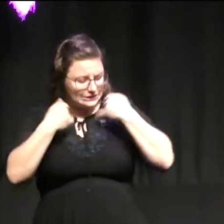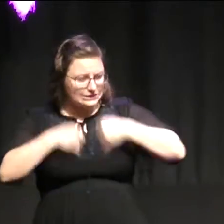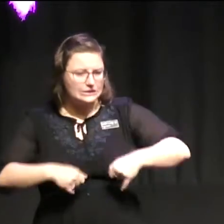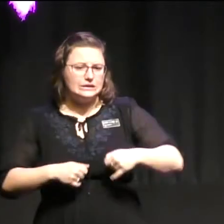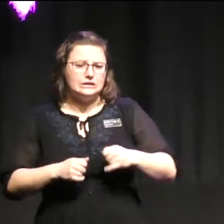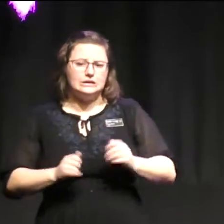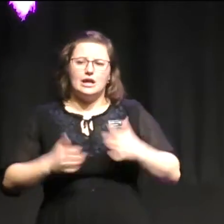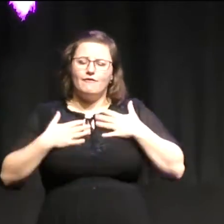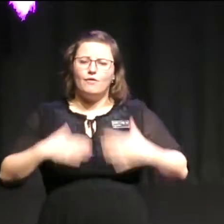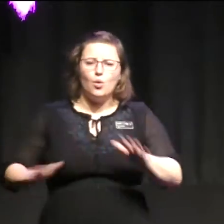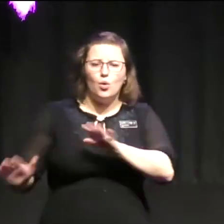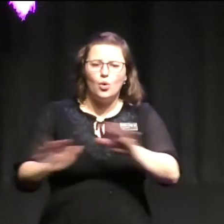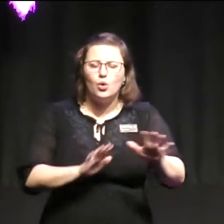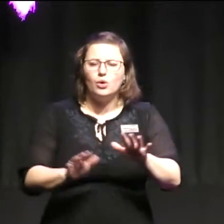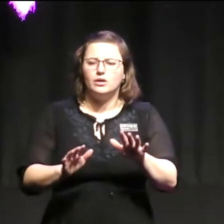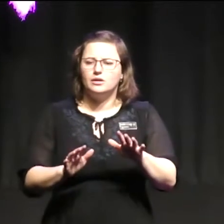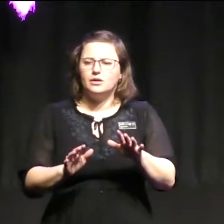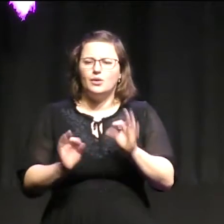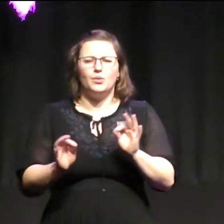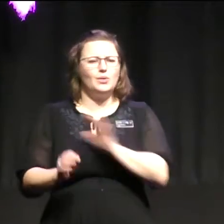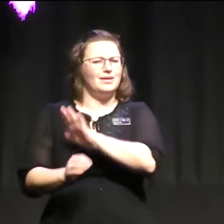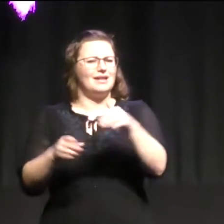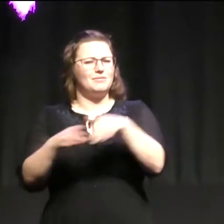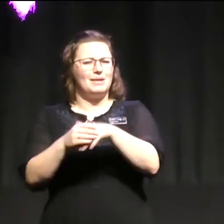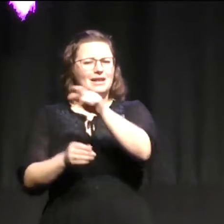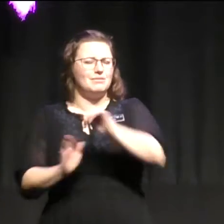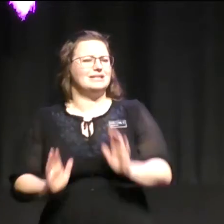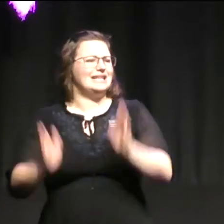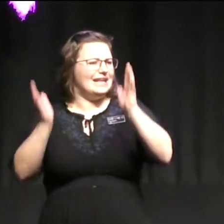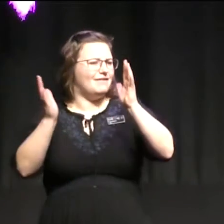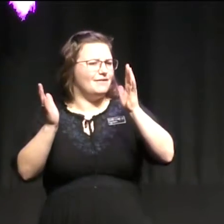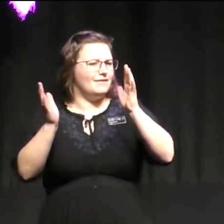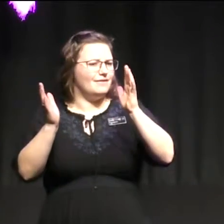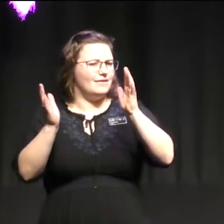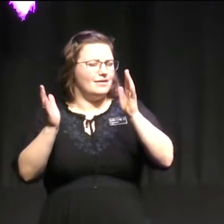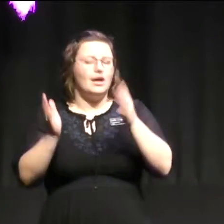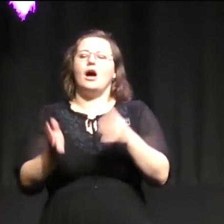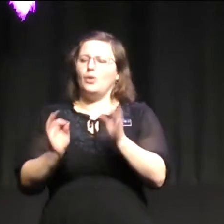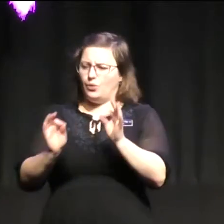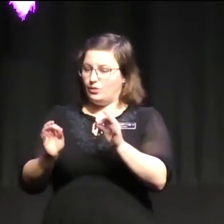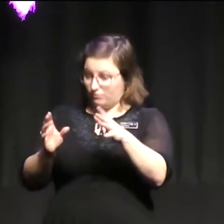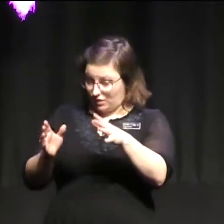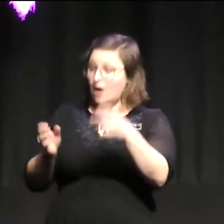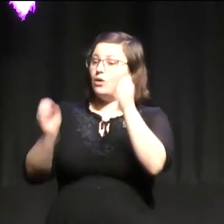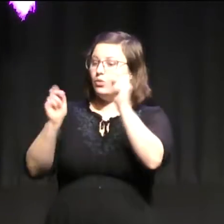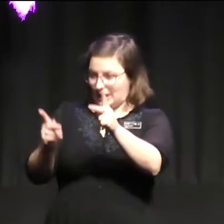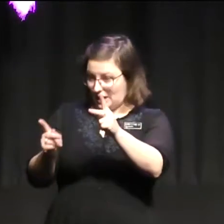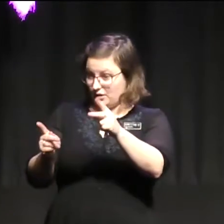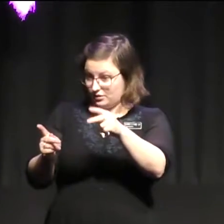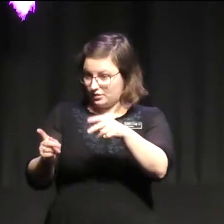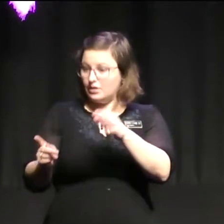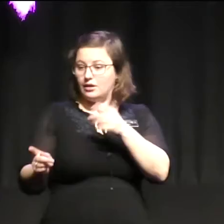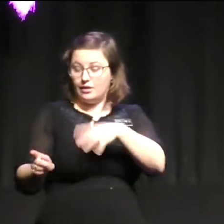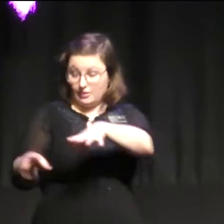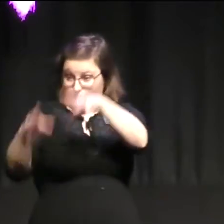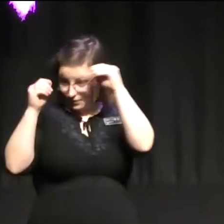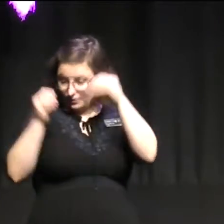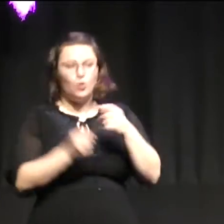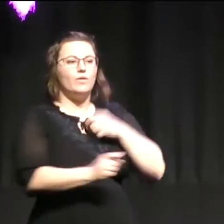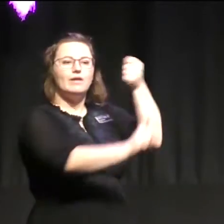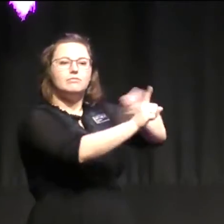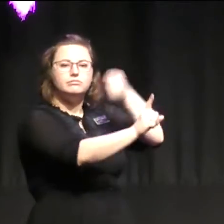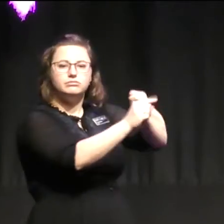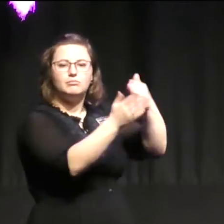different facets of our members' lives? And therefore, how do you then advocate with the government, with